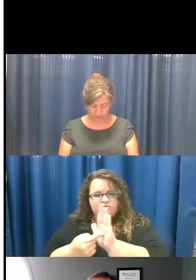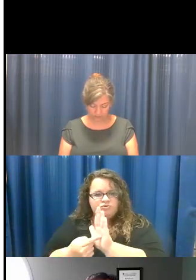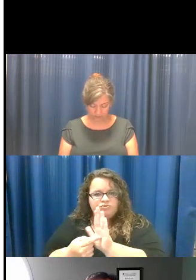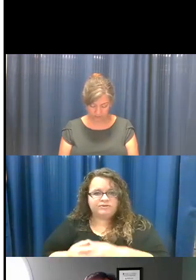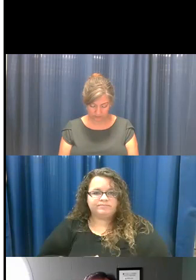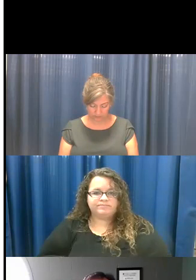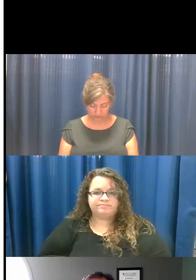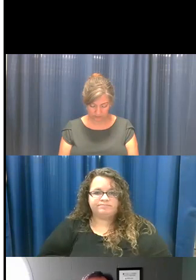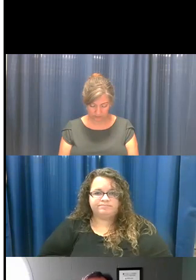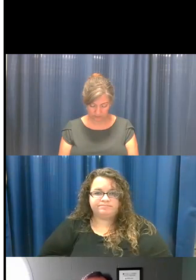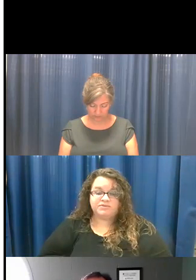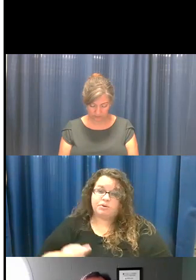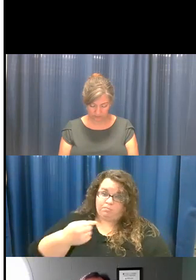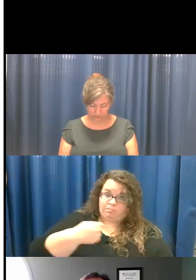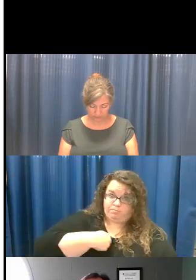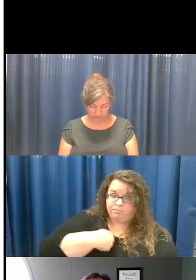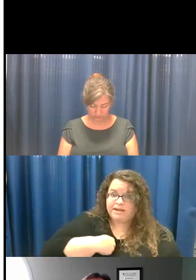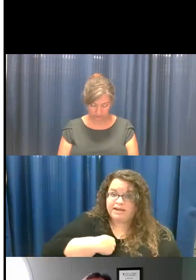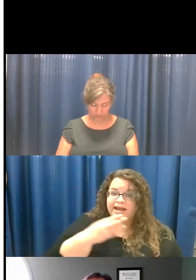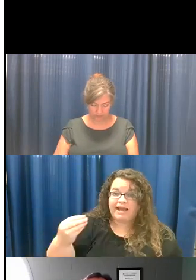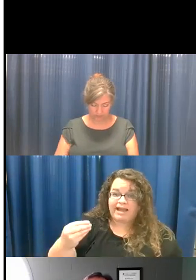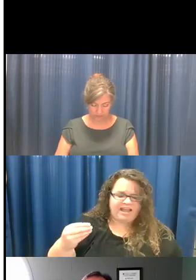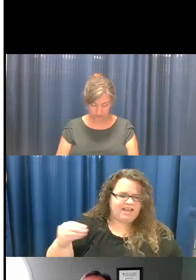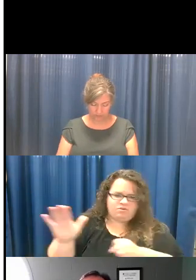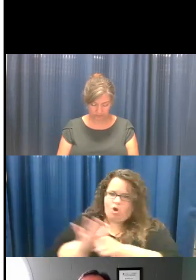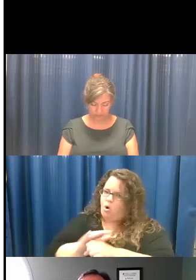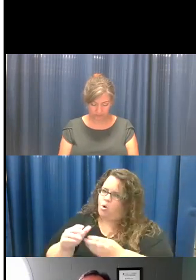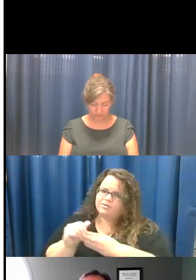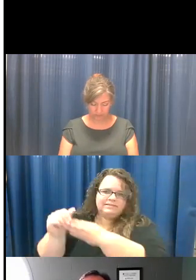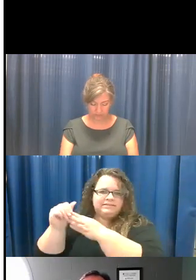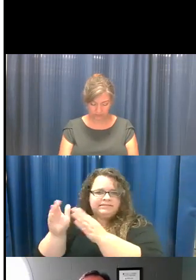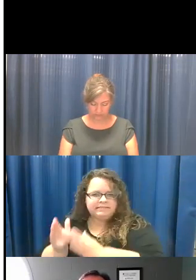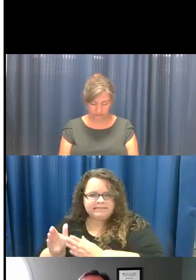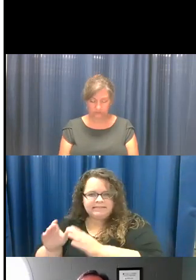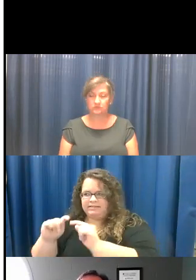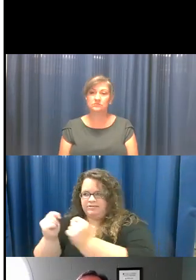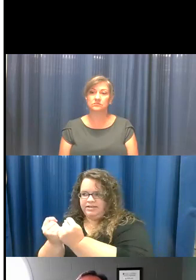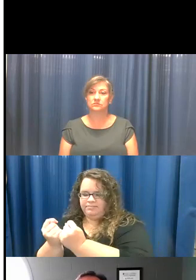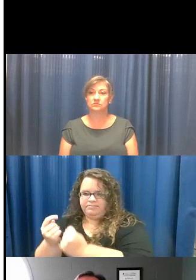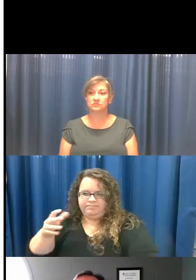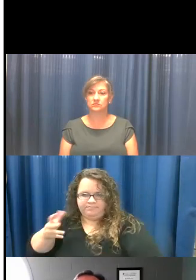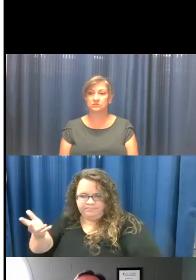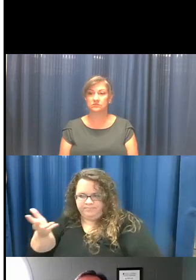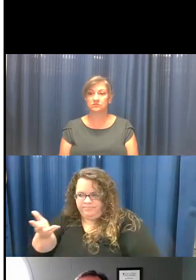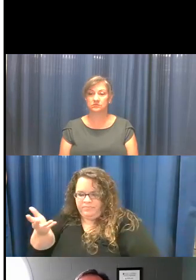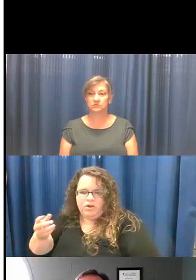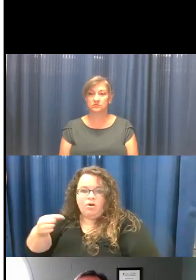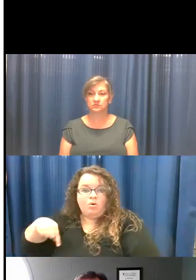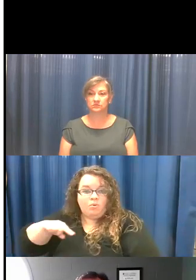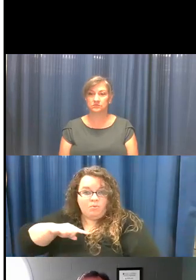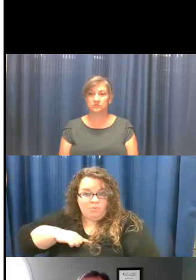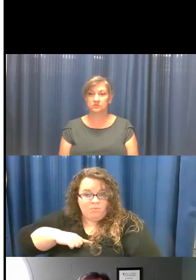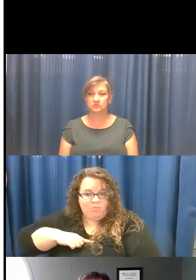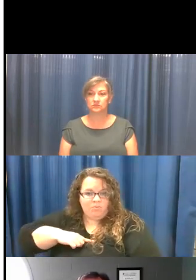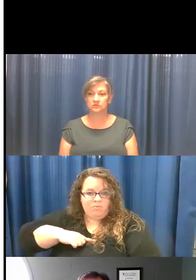myself and the entire leadership team this past year, we took on the project of enrolling